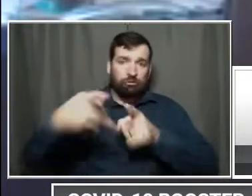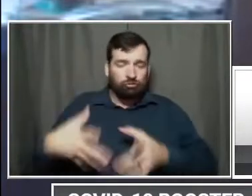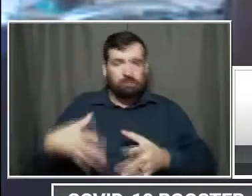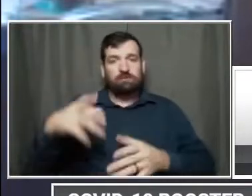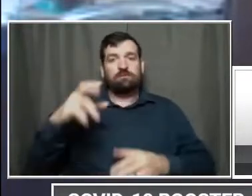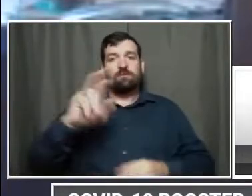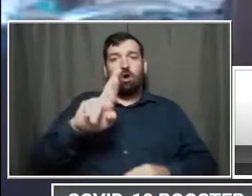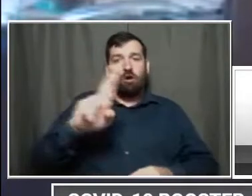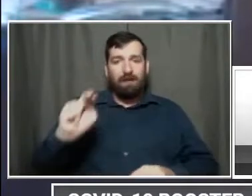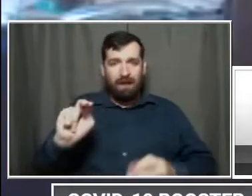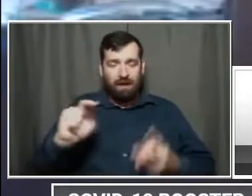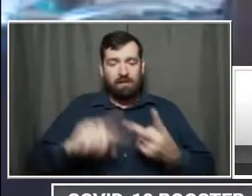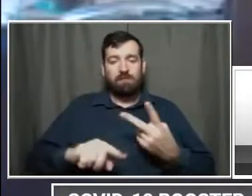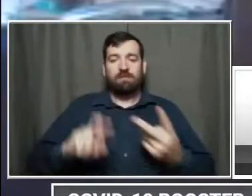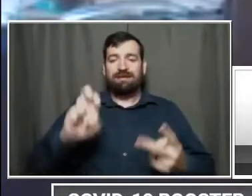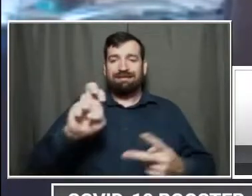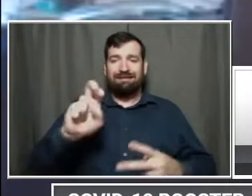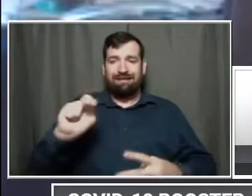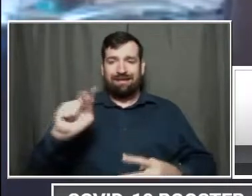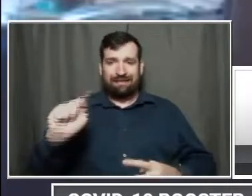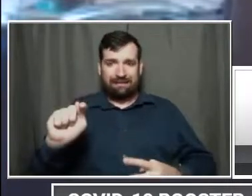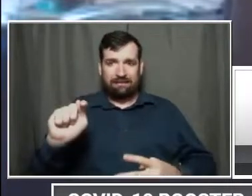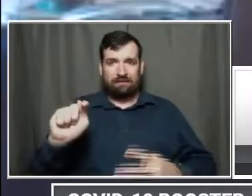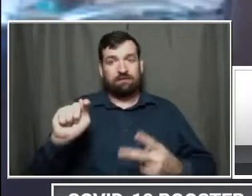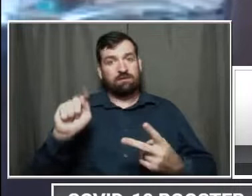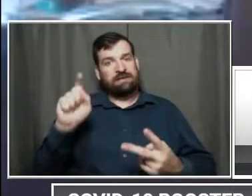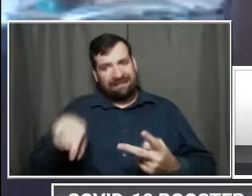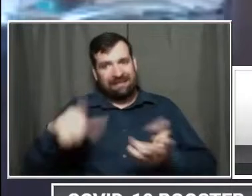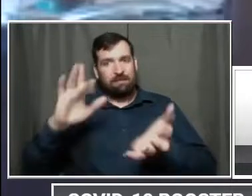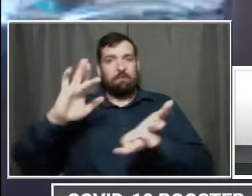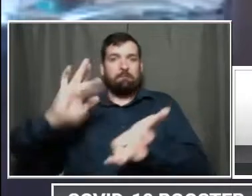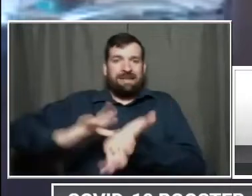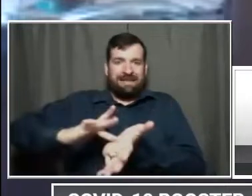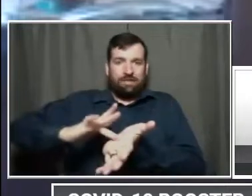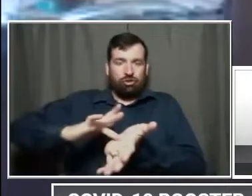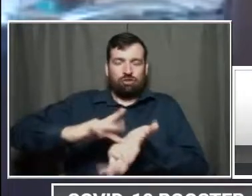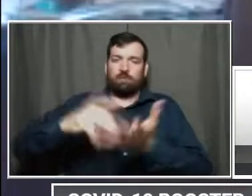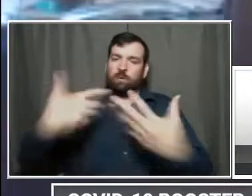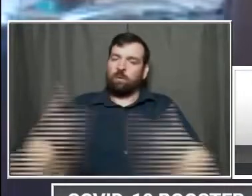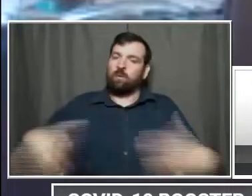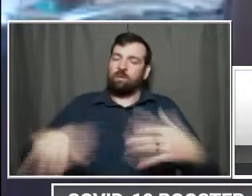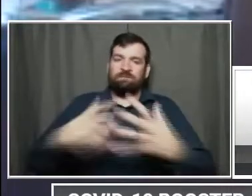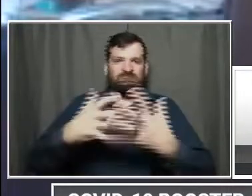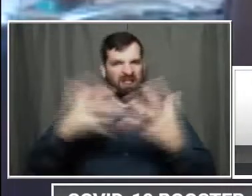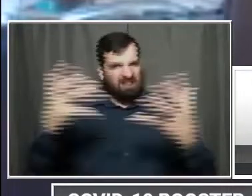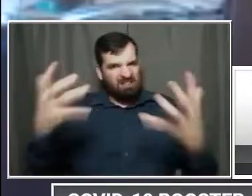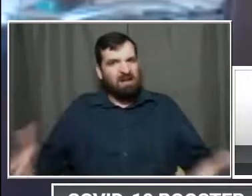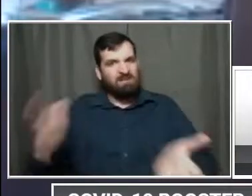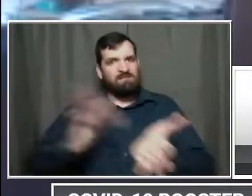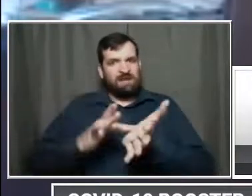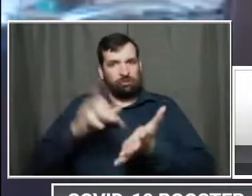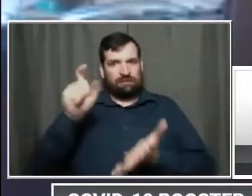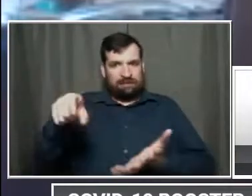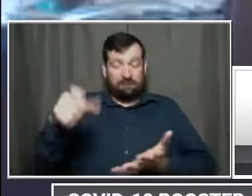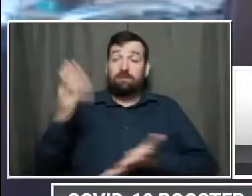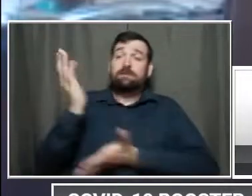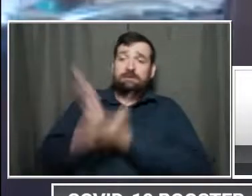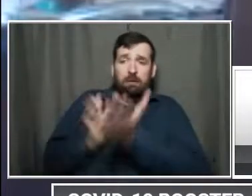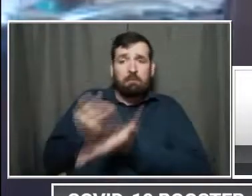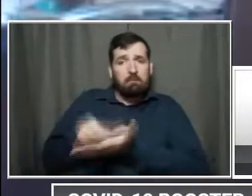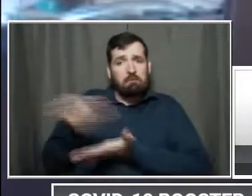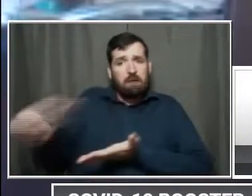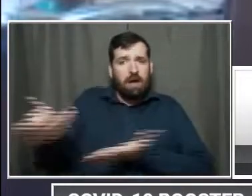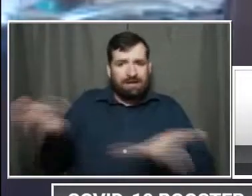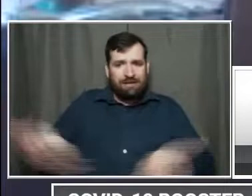need EMTs, and I need medications, lots of medications. Some of those we're able to purchase here in